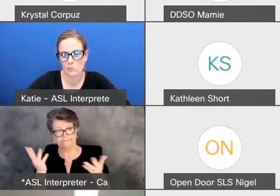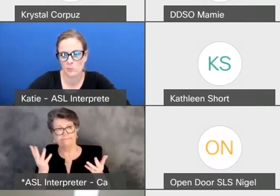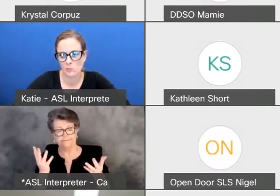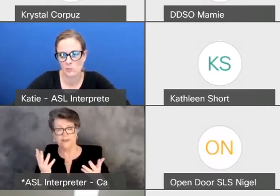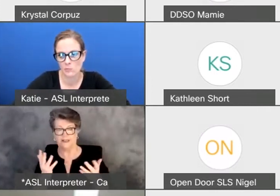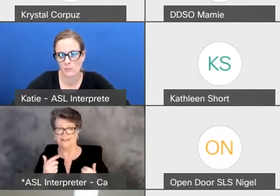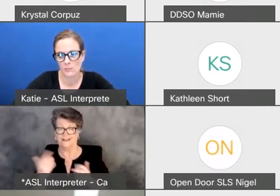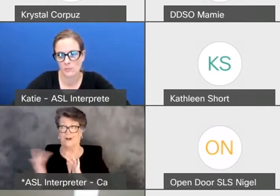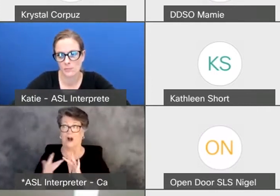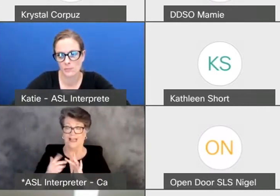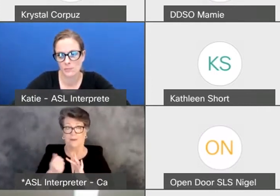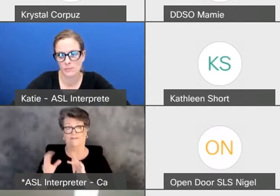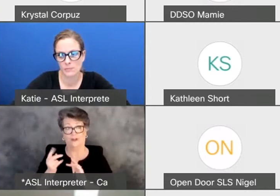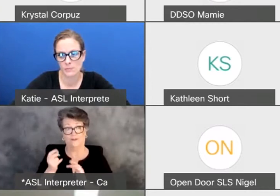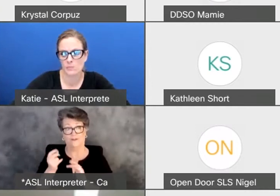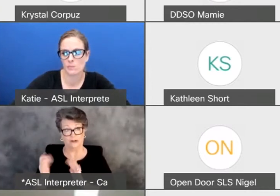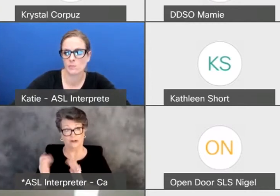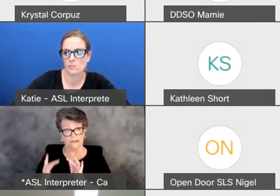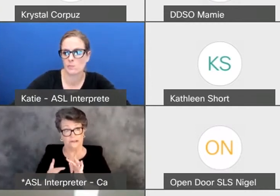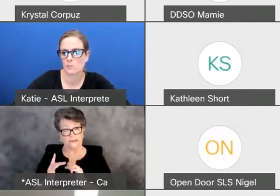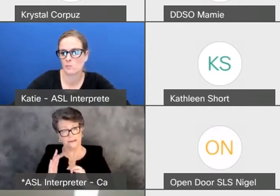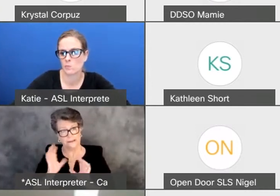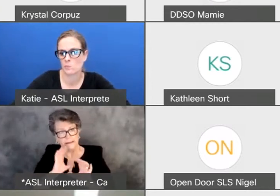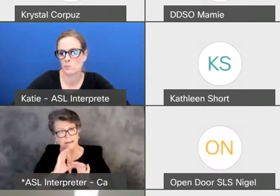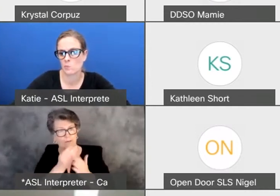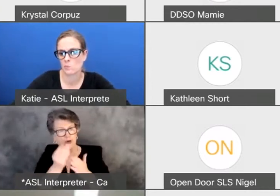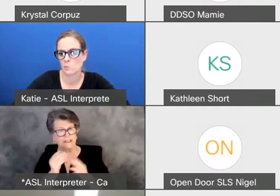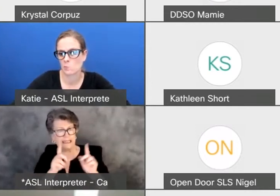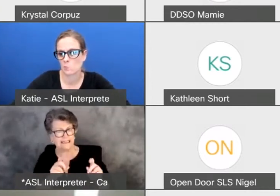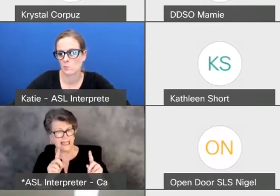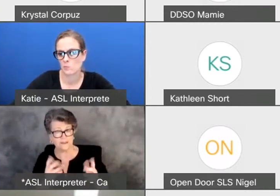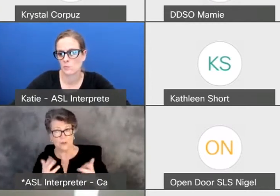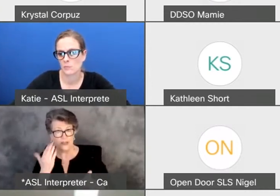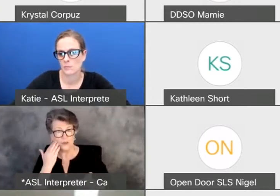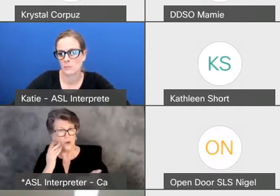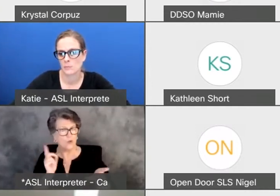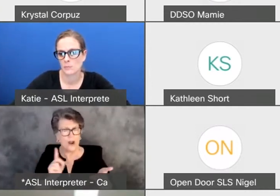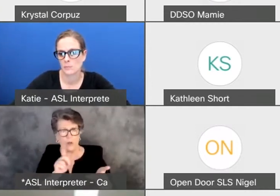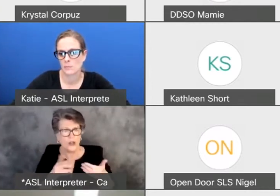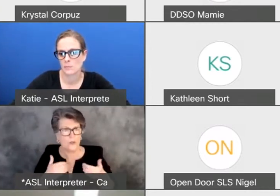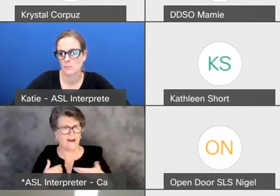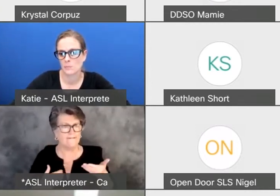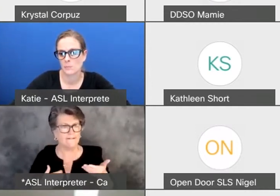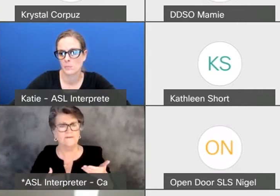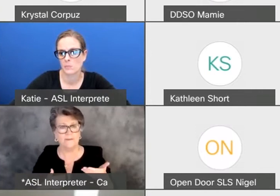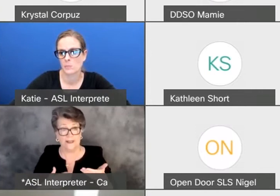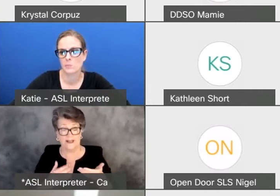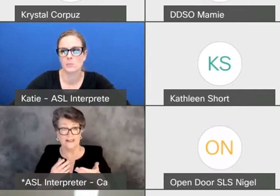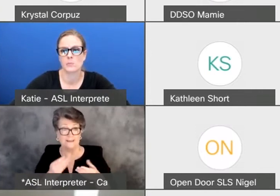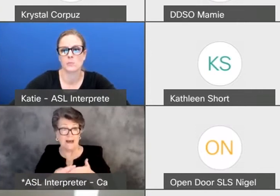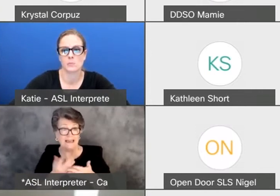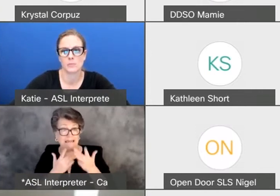have been contacted by a couple vendors who are looking at purchasing tests and wanting to know what we have on hand because money's tight for